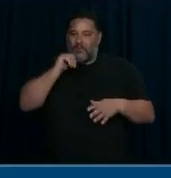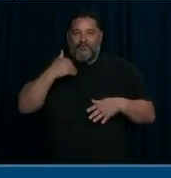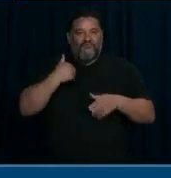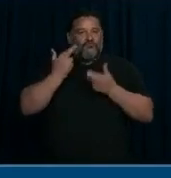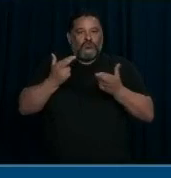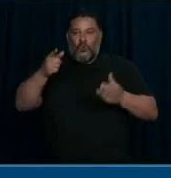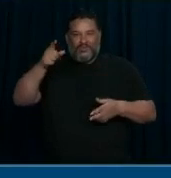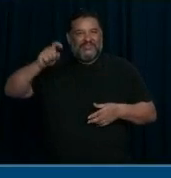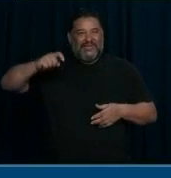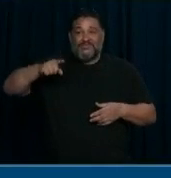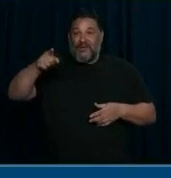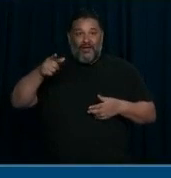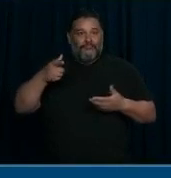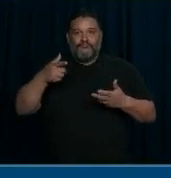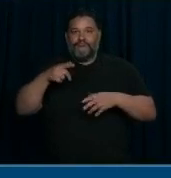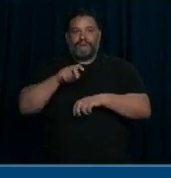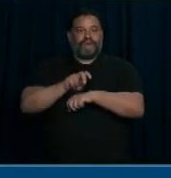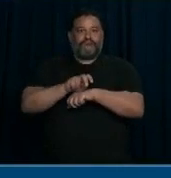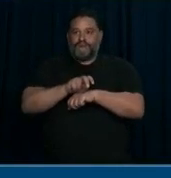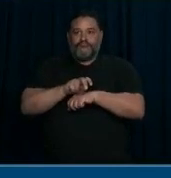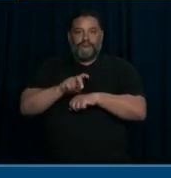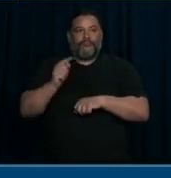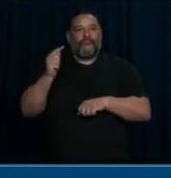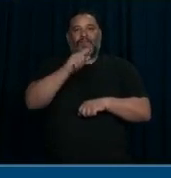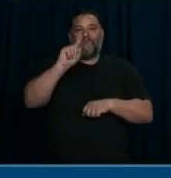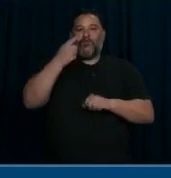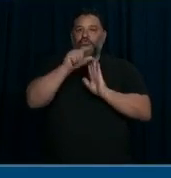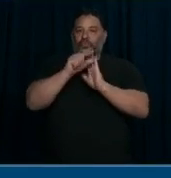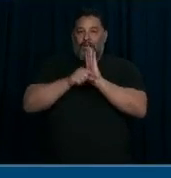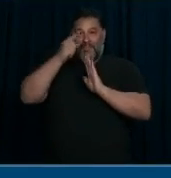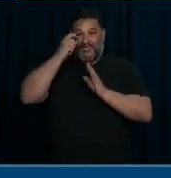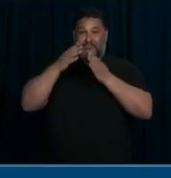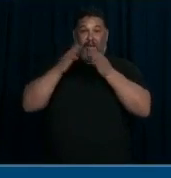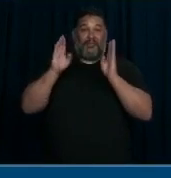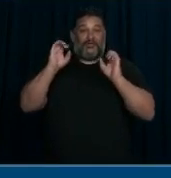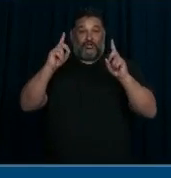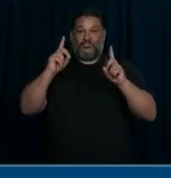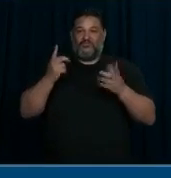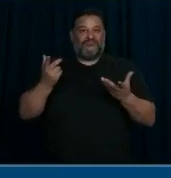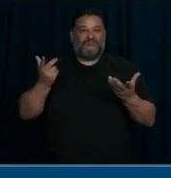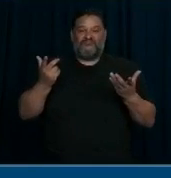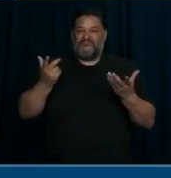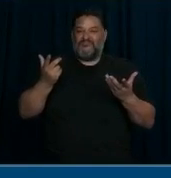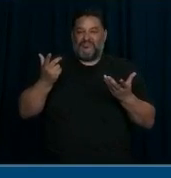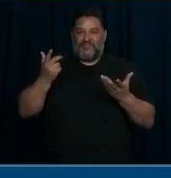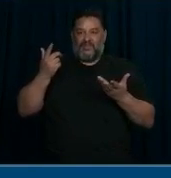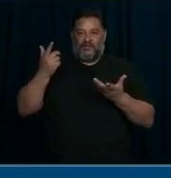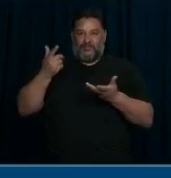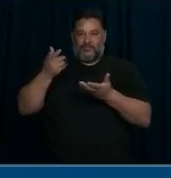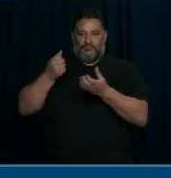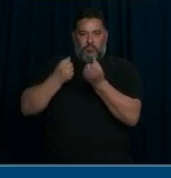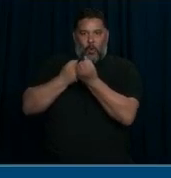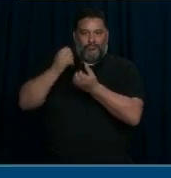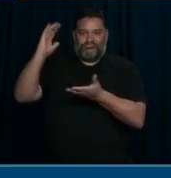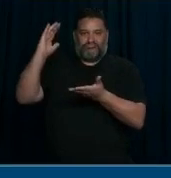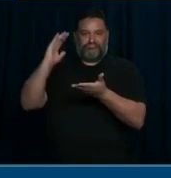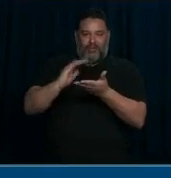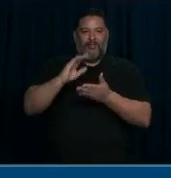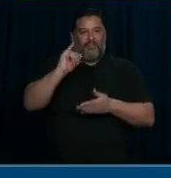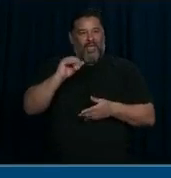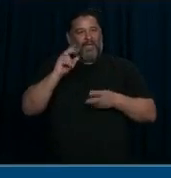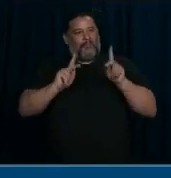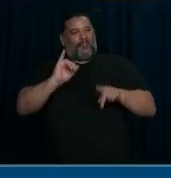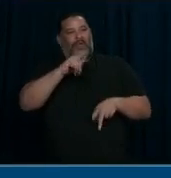need. She spent the day in 1st grade because public education is on the chopping block by people like David Schweikert. We